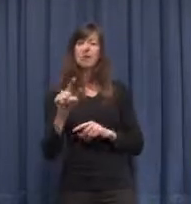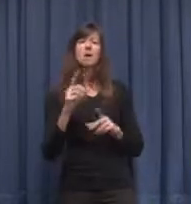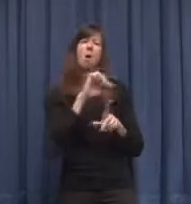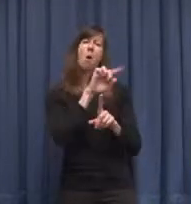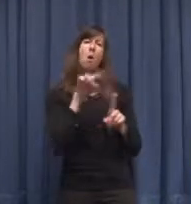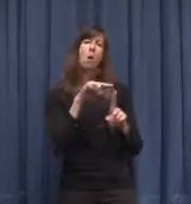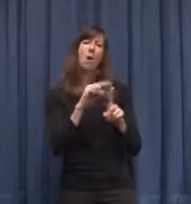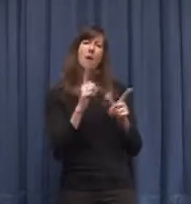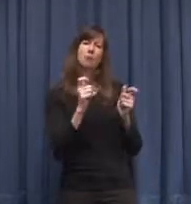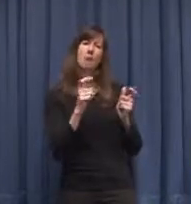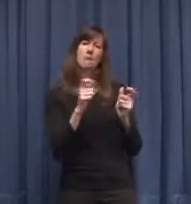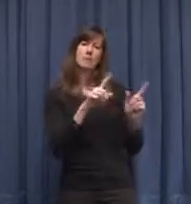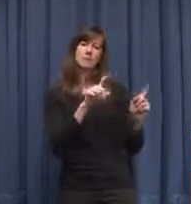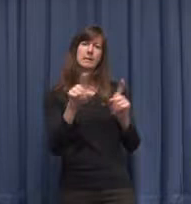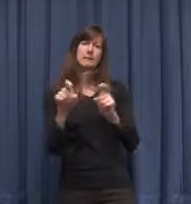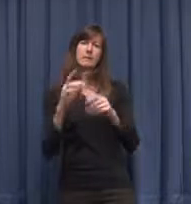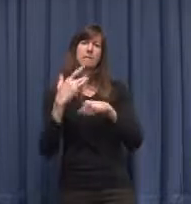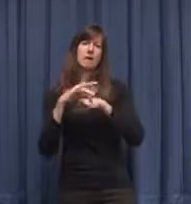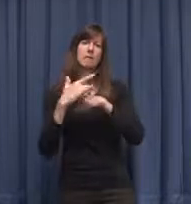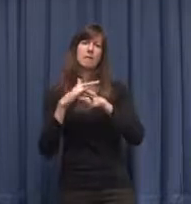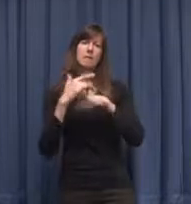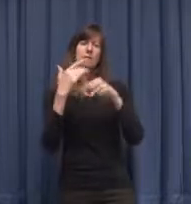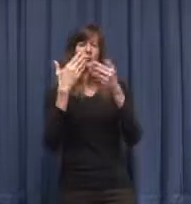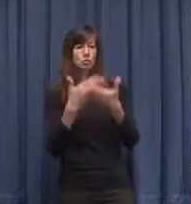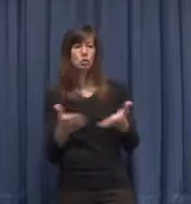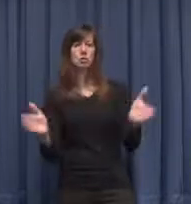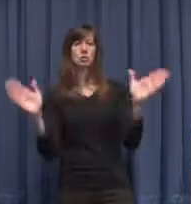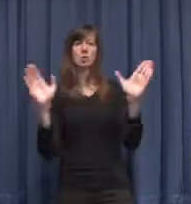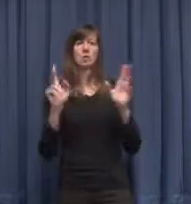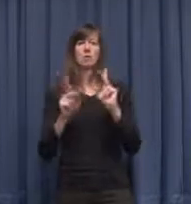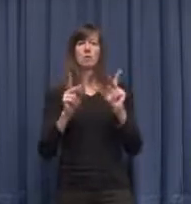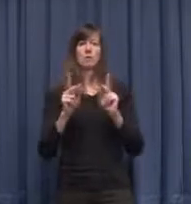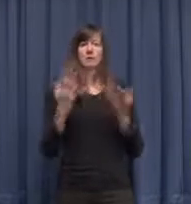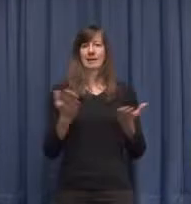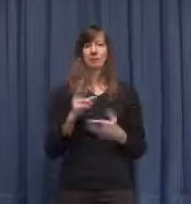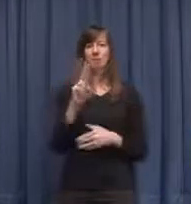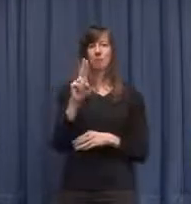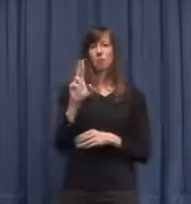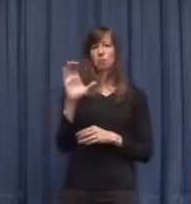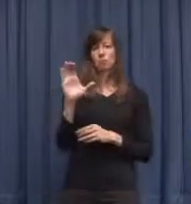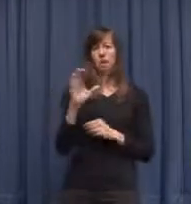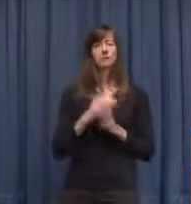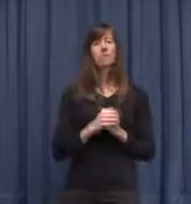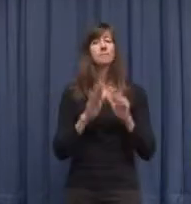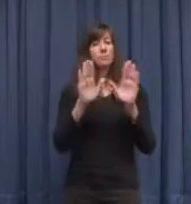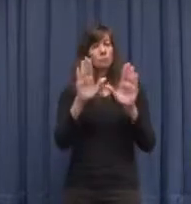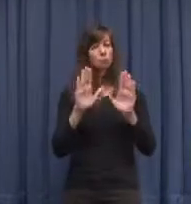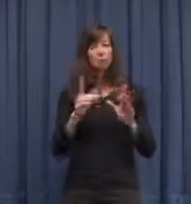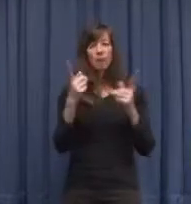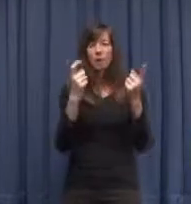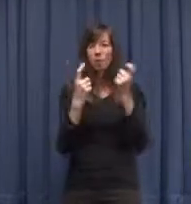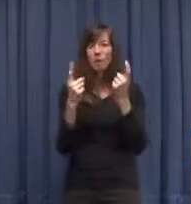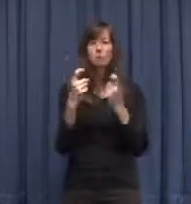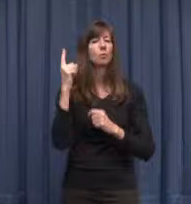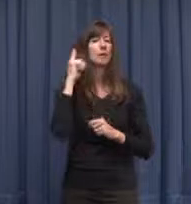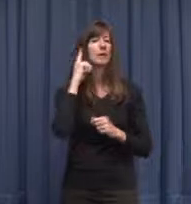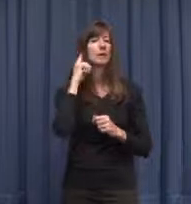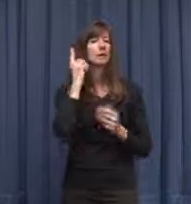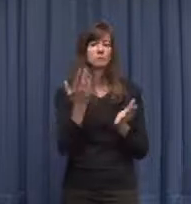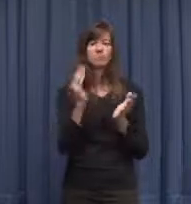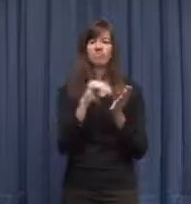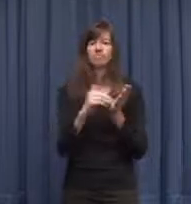rapid testing be available to the general population in Ulster County? It's a great question. We're hearing that over and